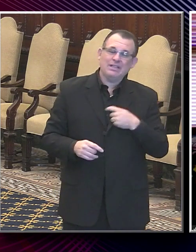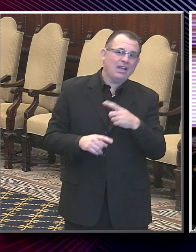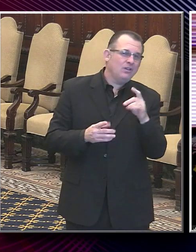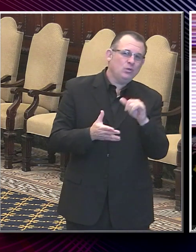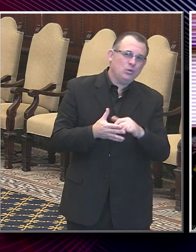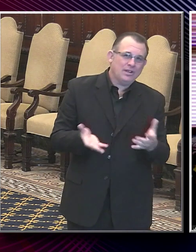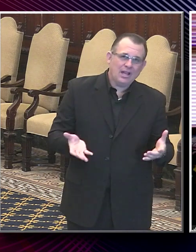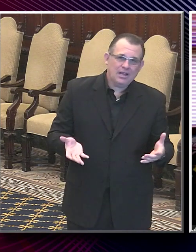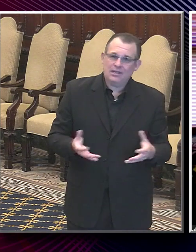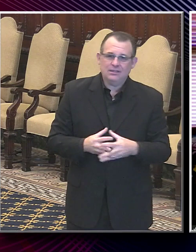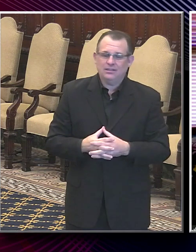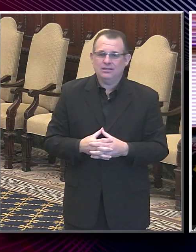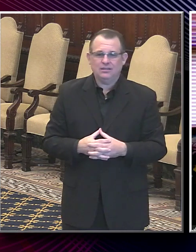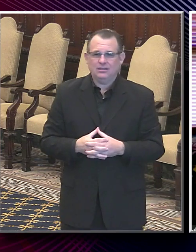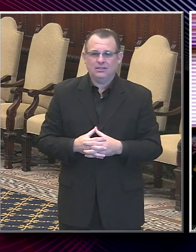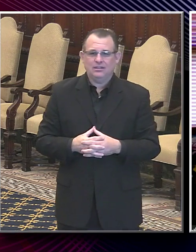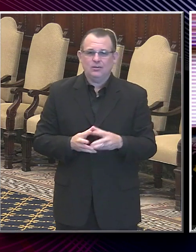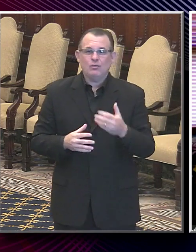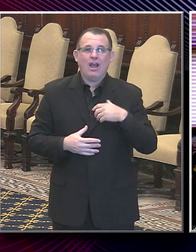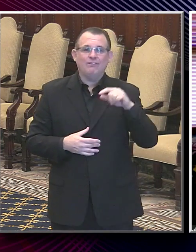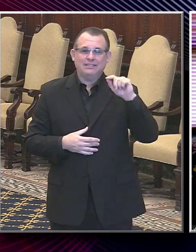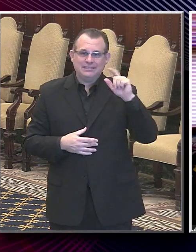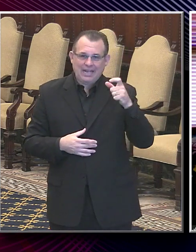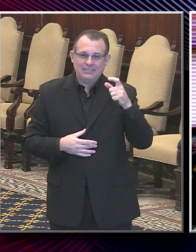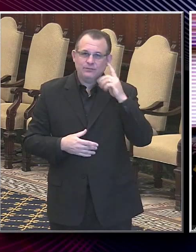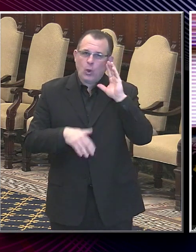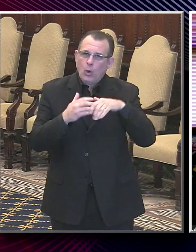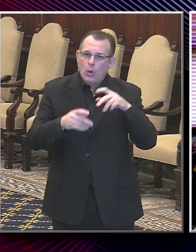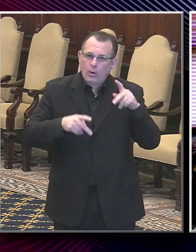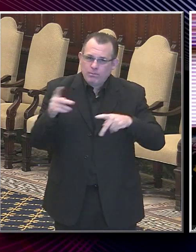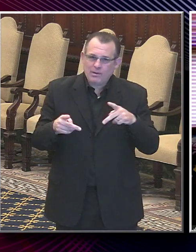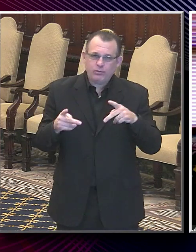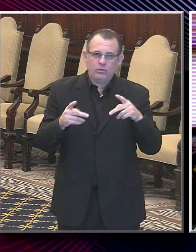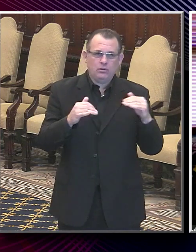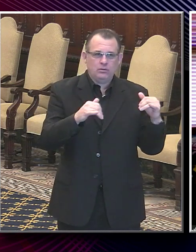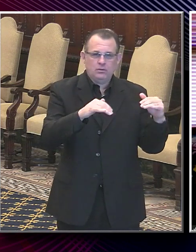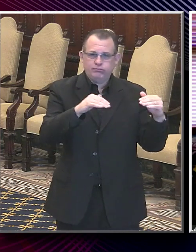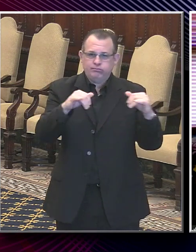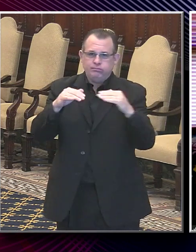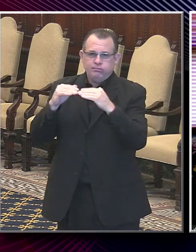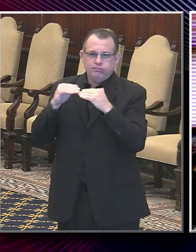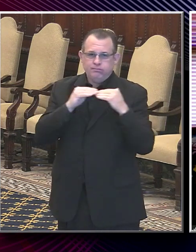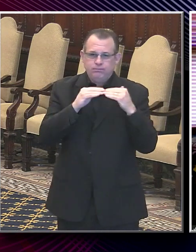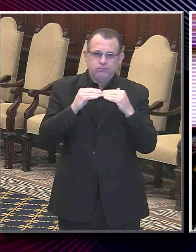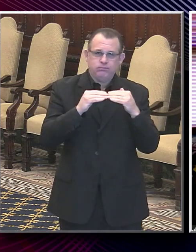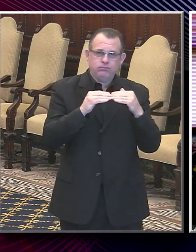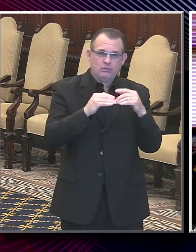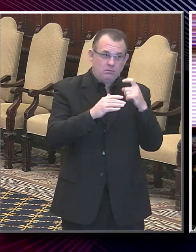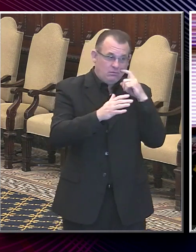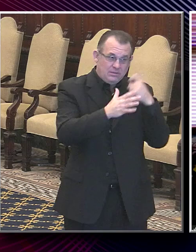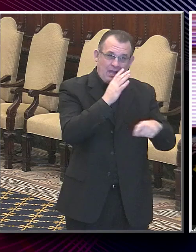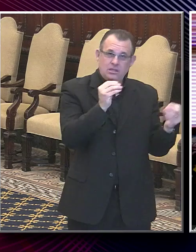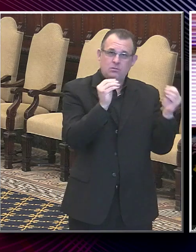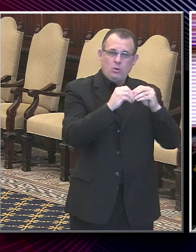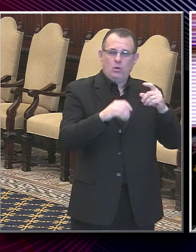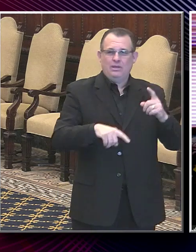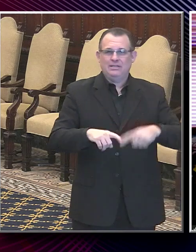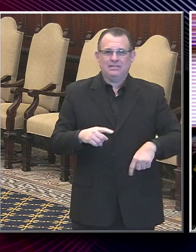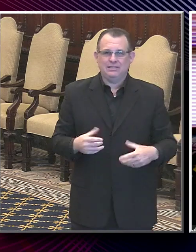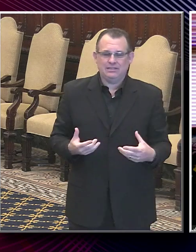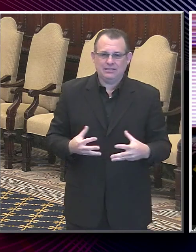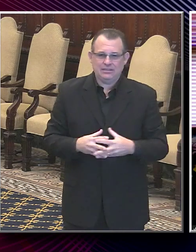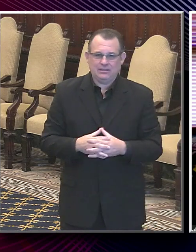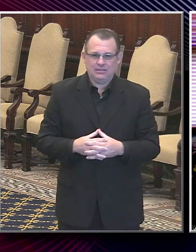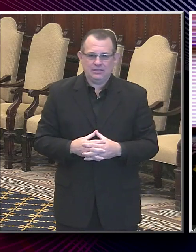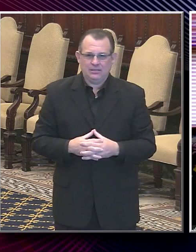uniformity clause where we have to tax everyone equally. So we can't tax wealthy people more at a higher rate than we tax, regular